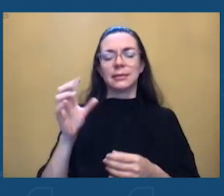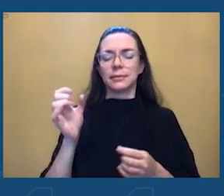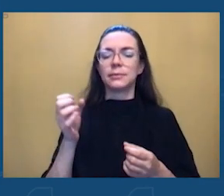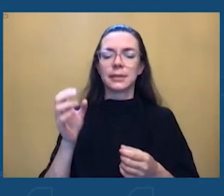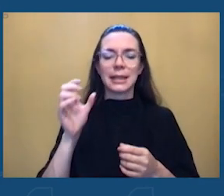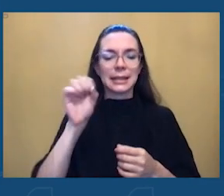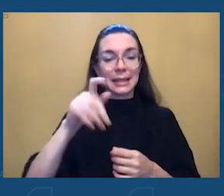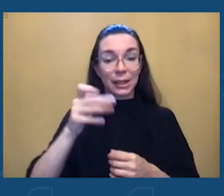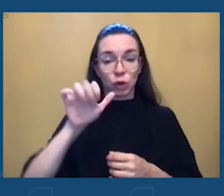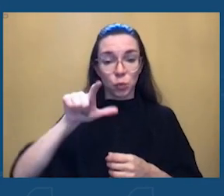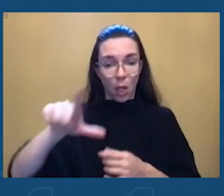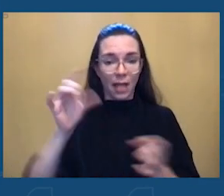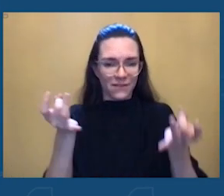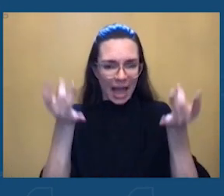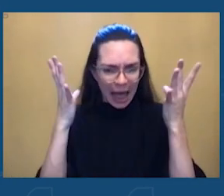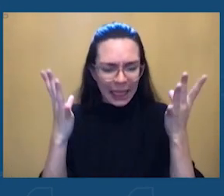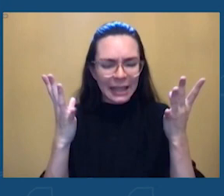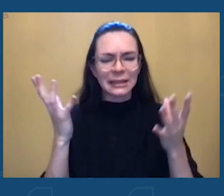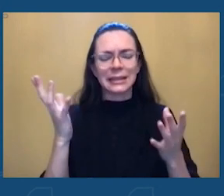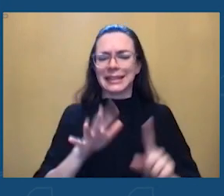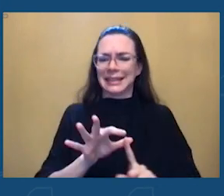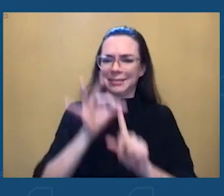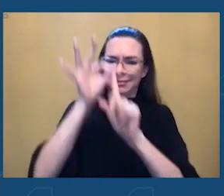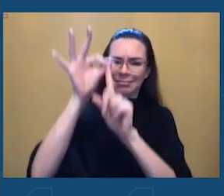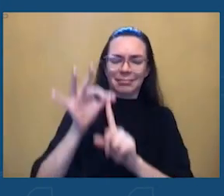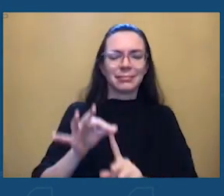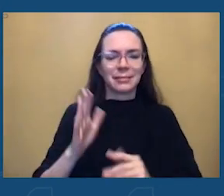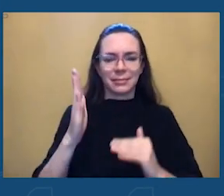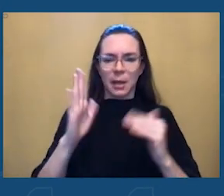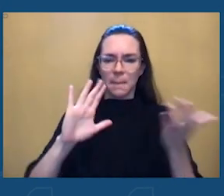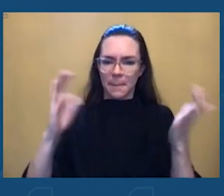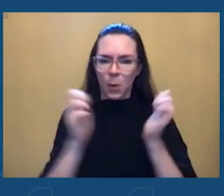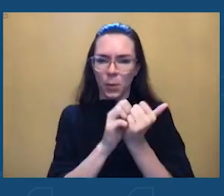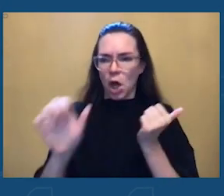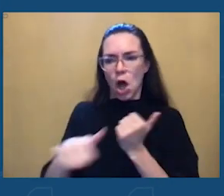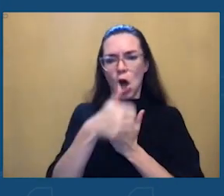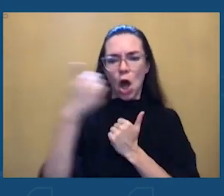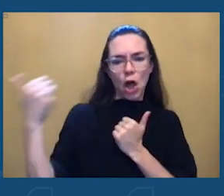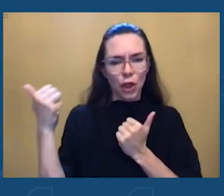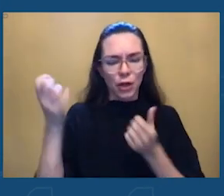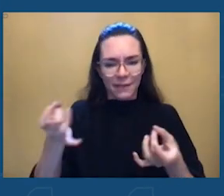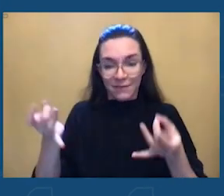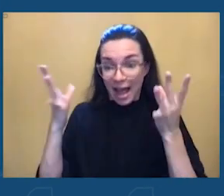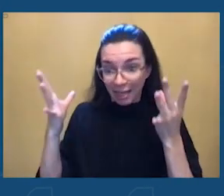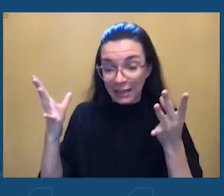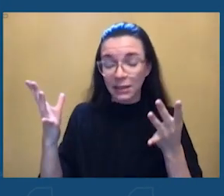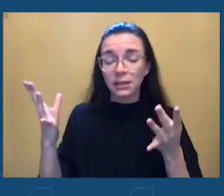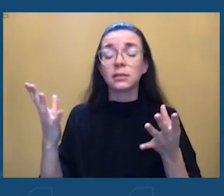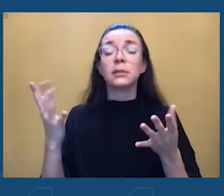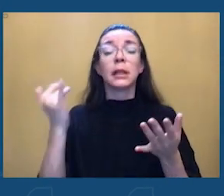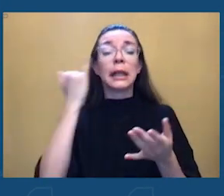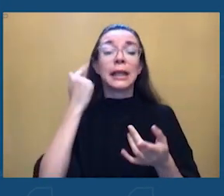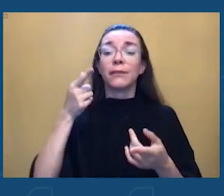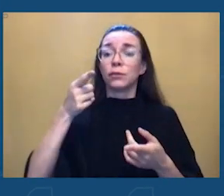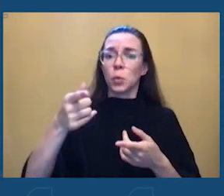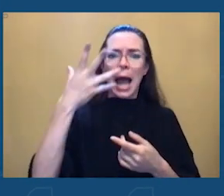sucker punched by a stranger while waiting in line to buy groceries, no one asks you what you were